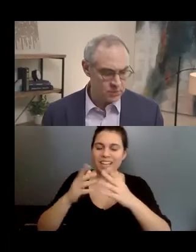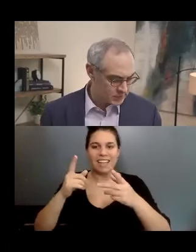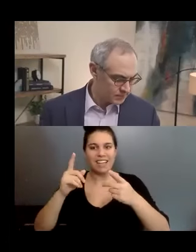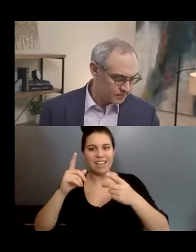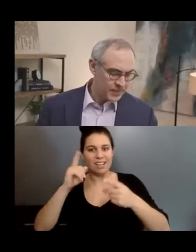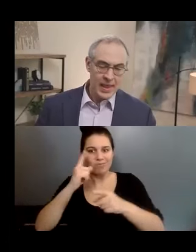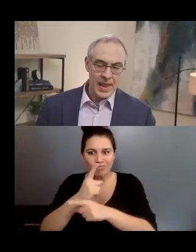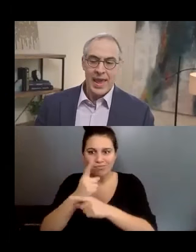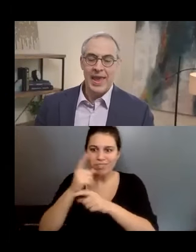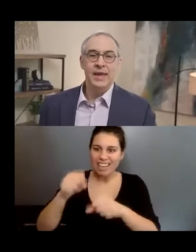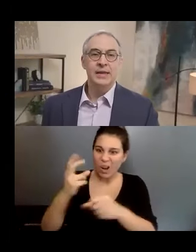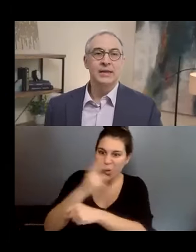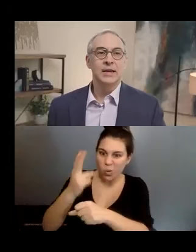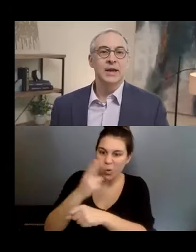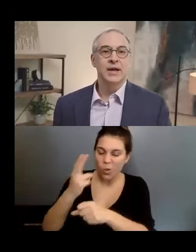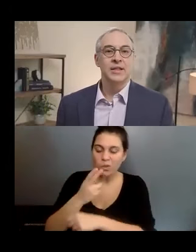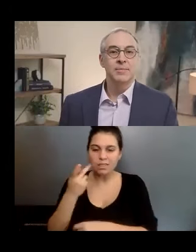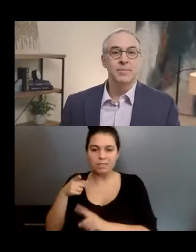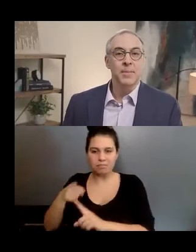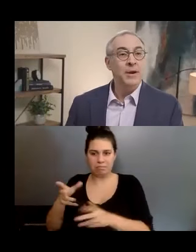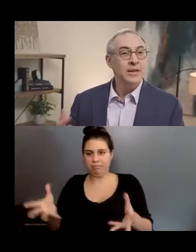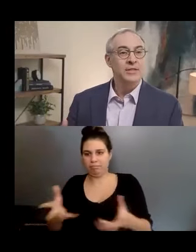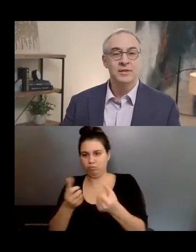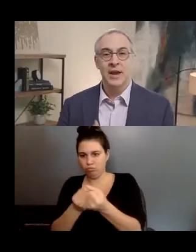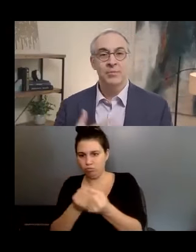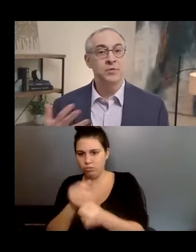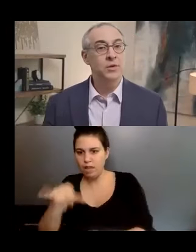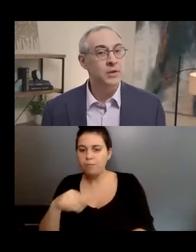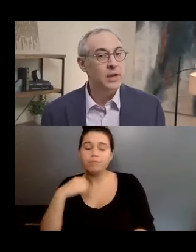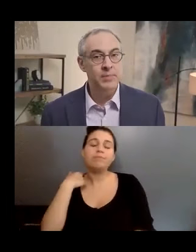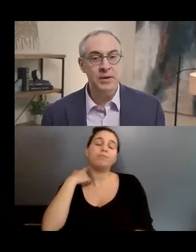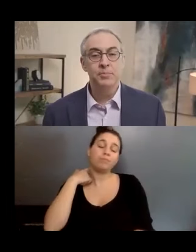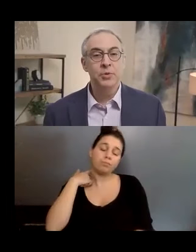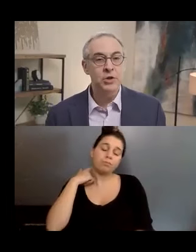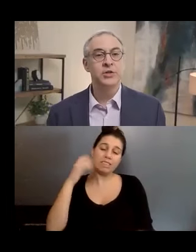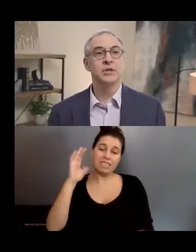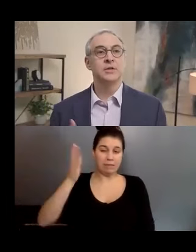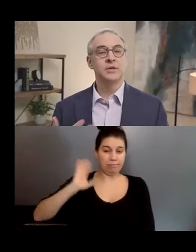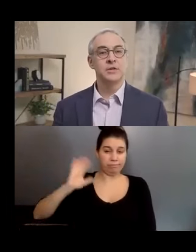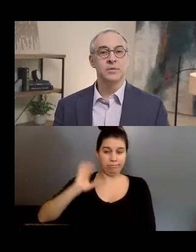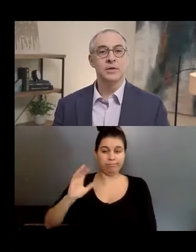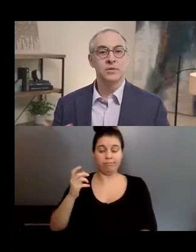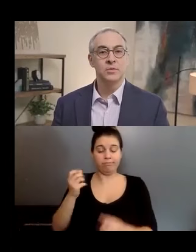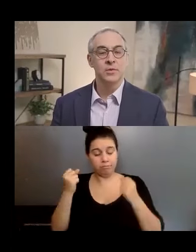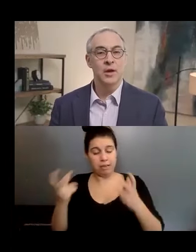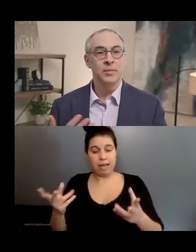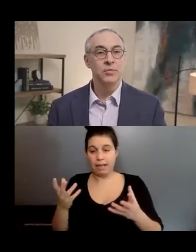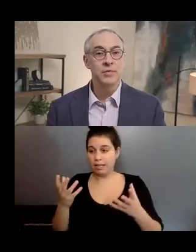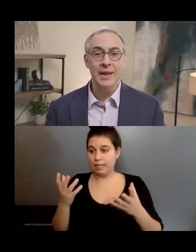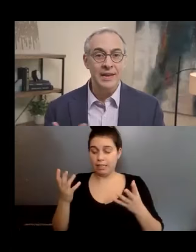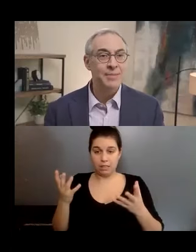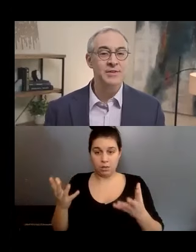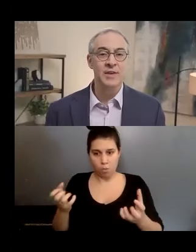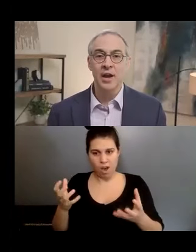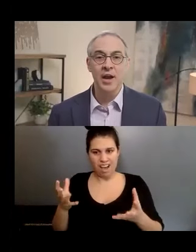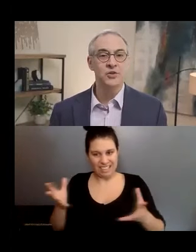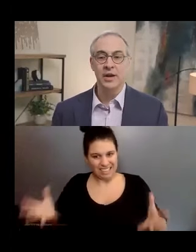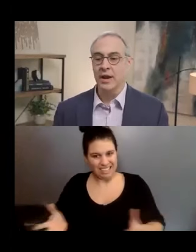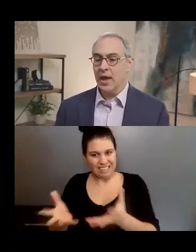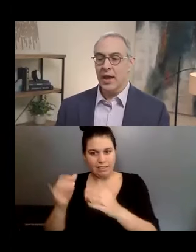regular use. And apparently at that time, there was a really kind of big push to include that. And he came